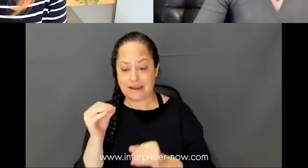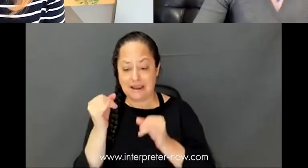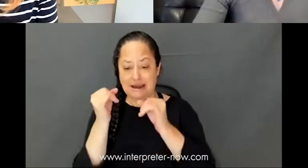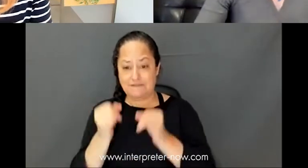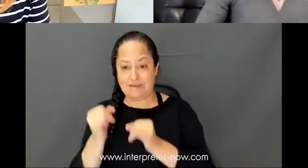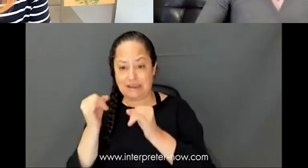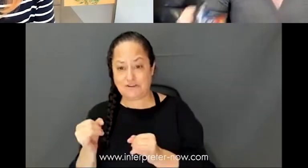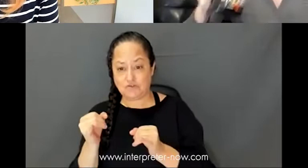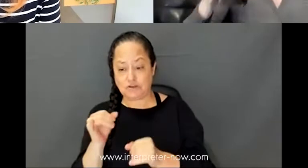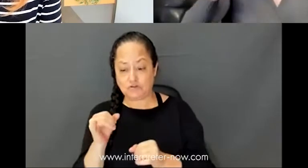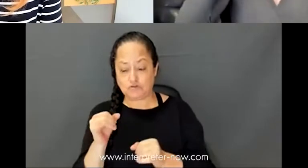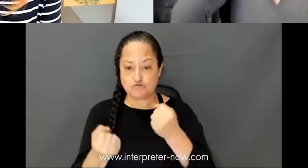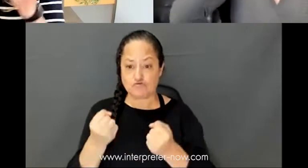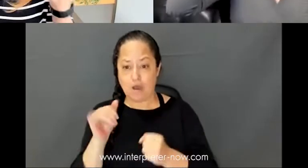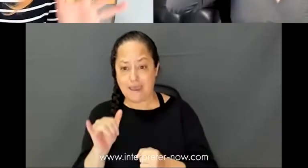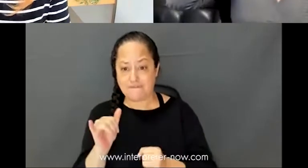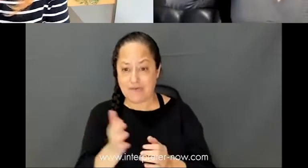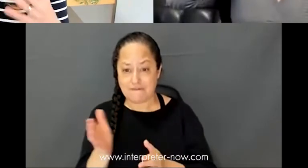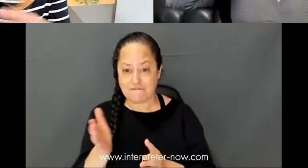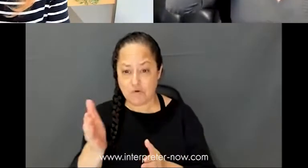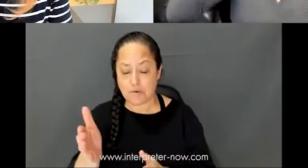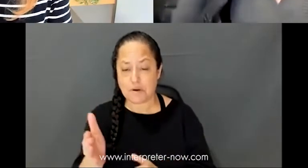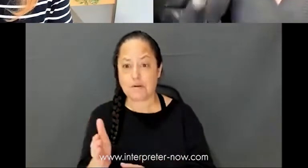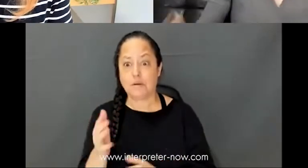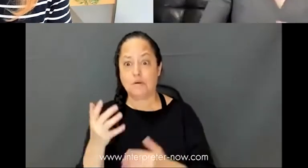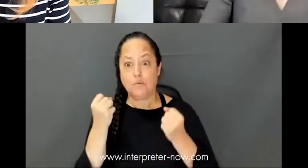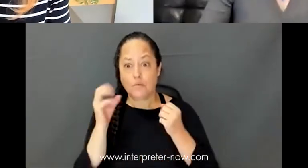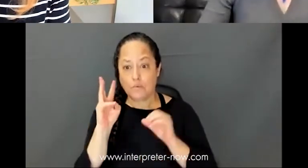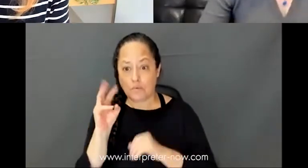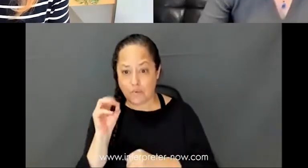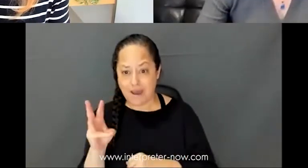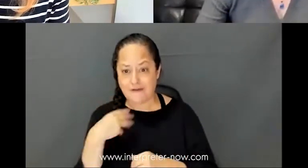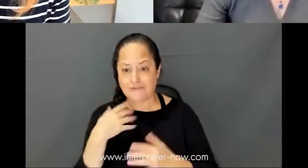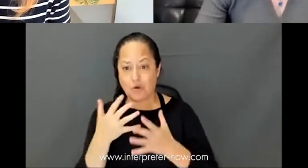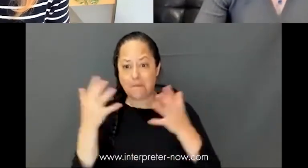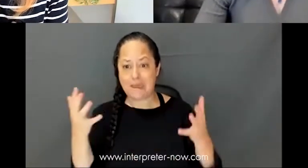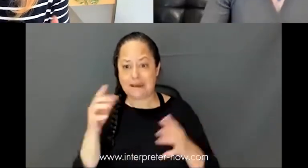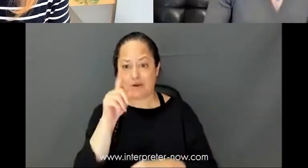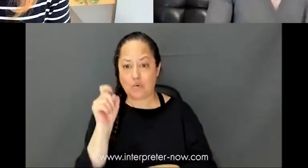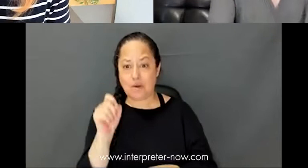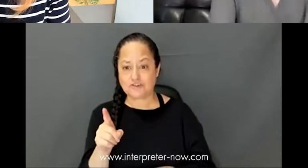Awesome. Wow. I have so many questions, but I think let's talk about